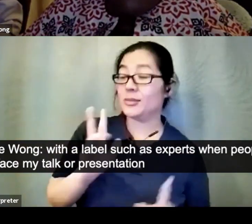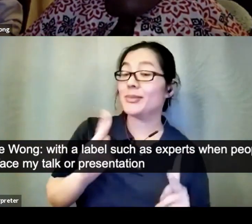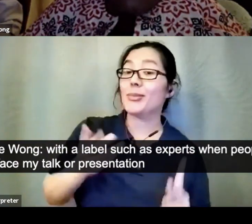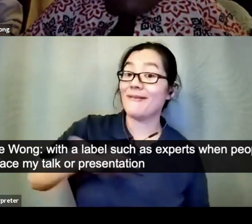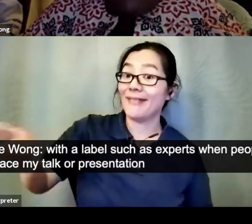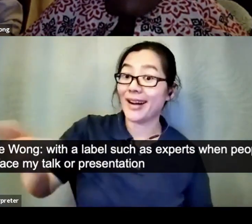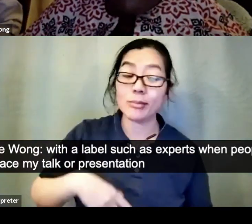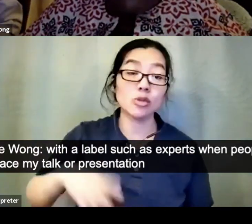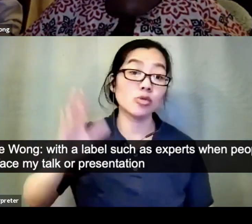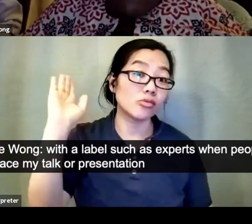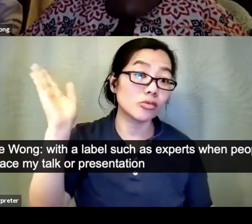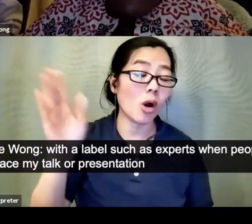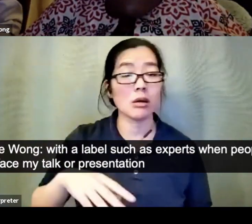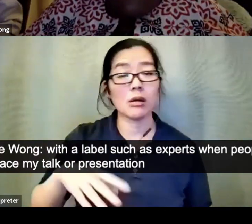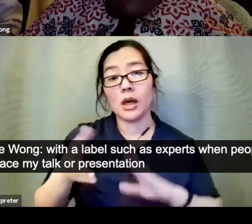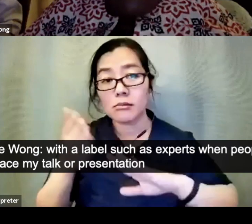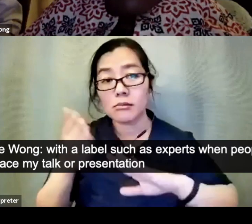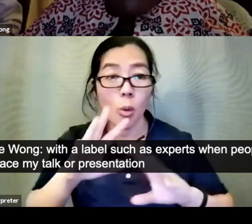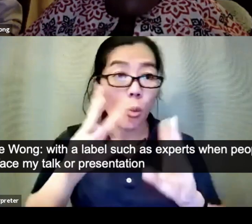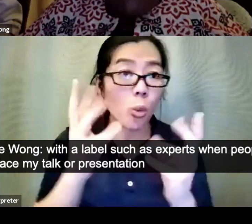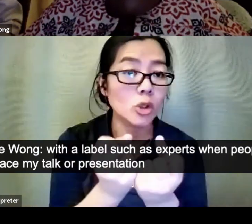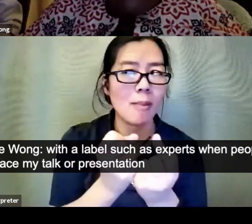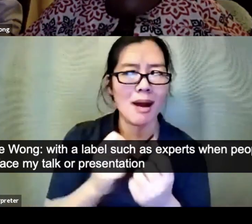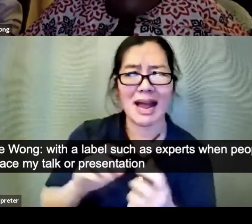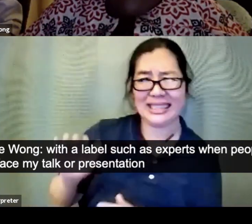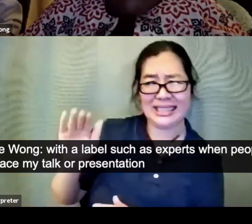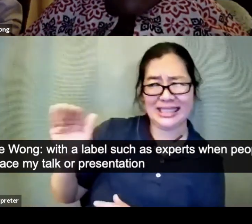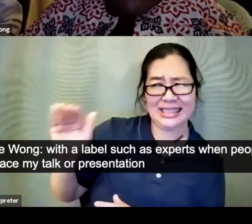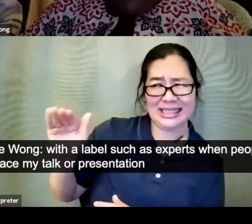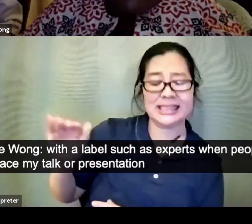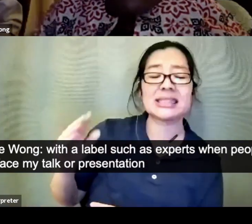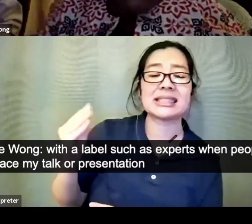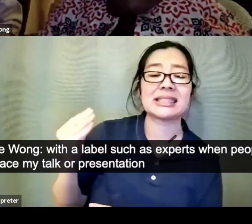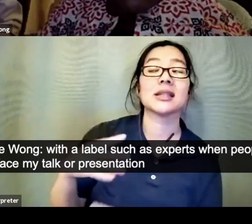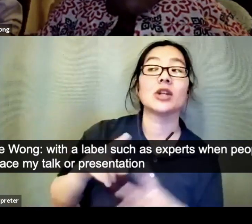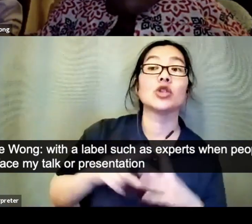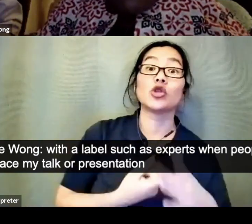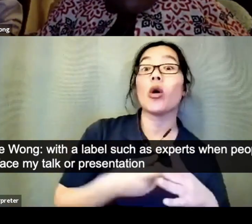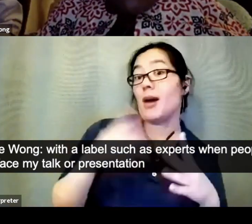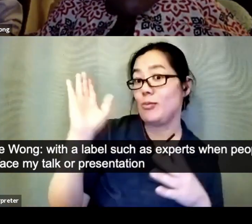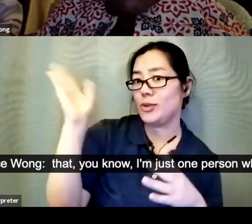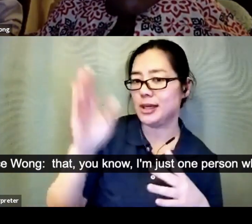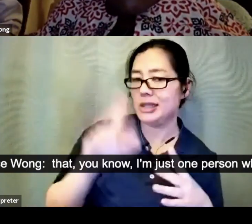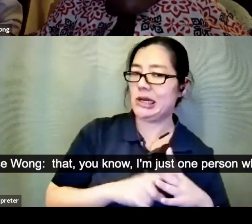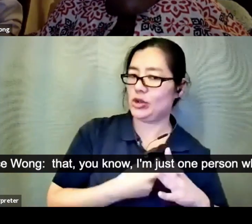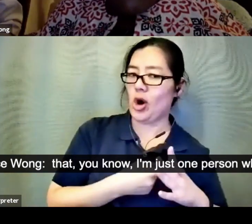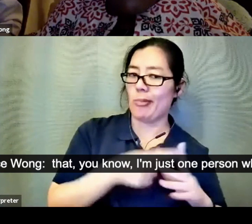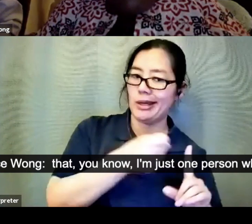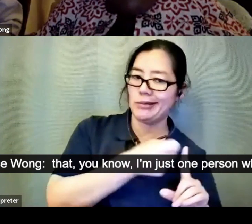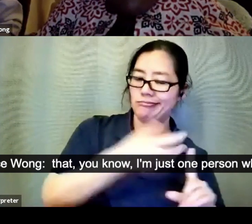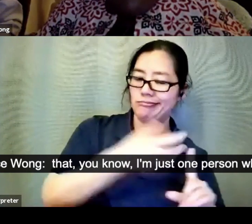workshop, I usually preface my talk or presentation that, I'm just